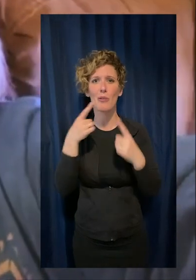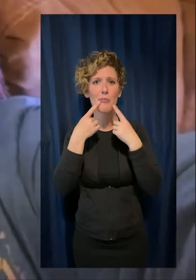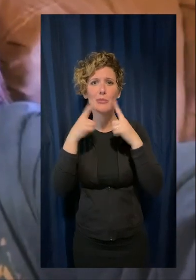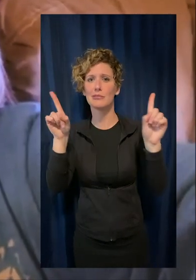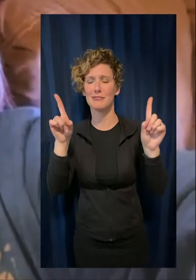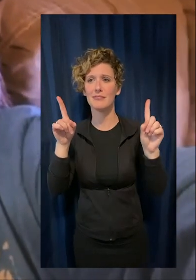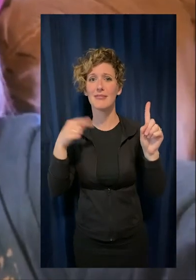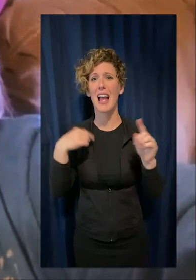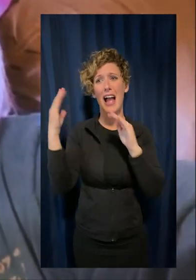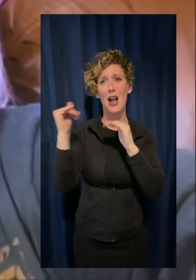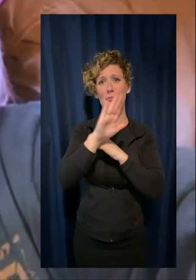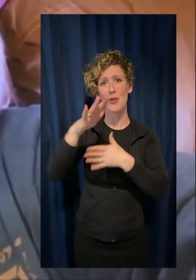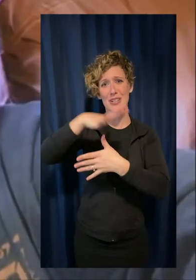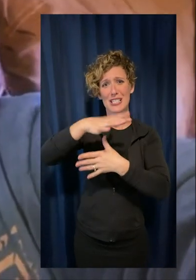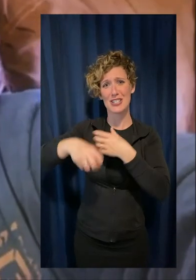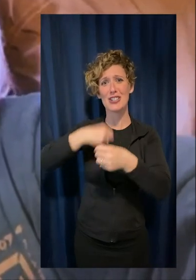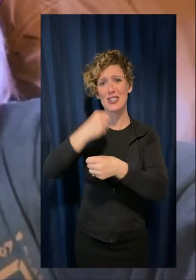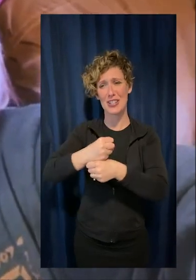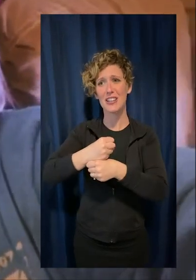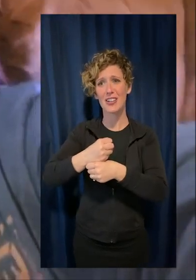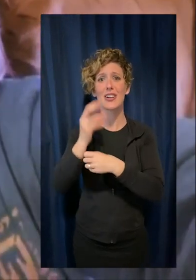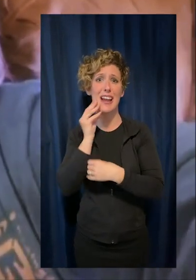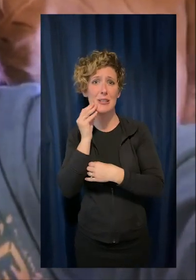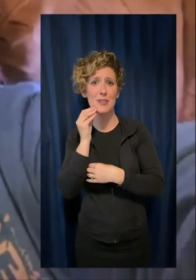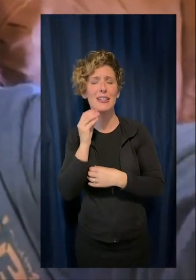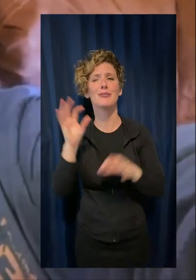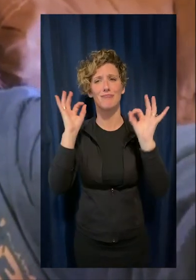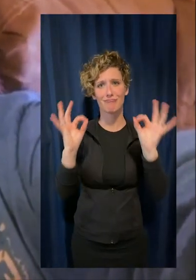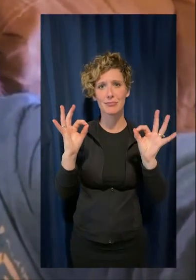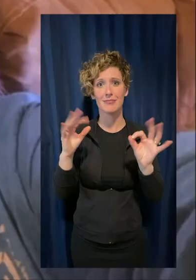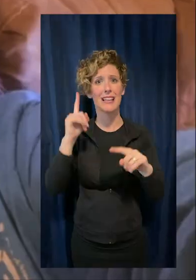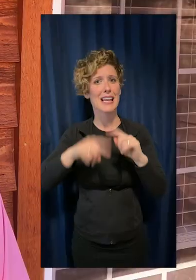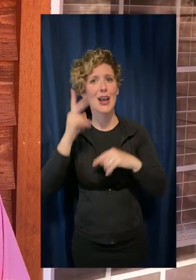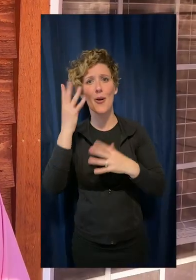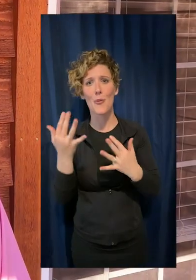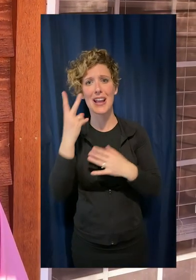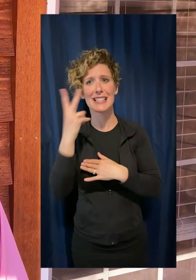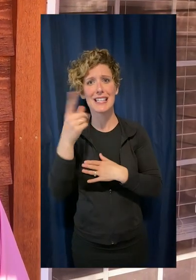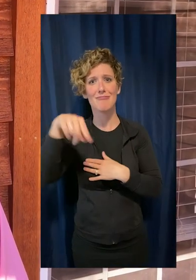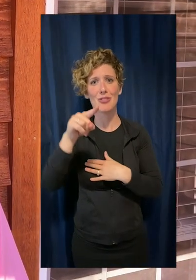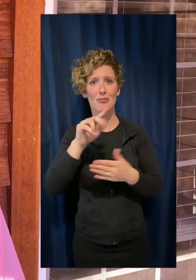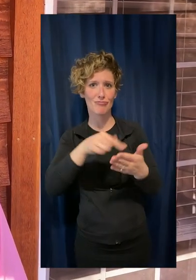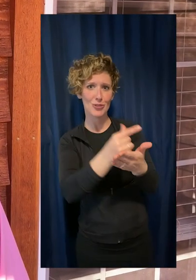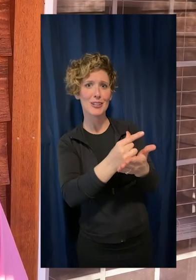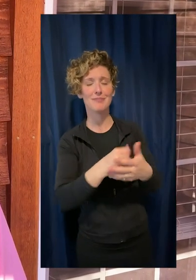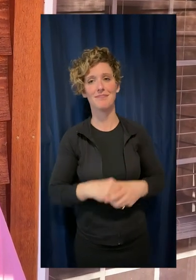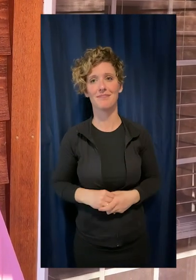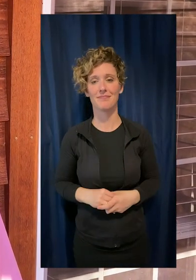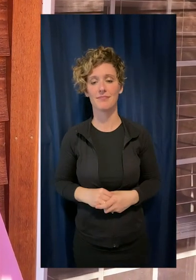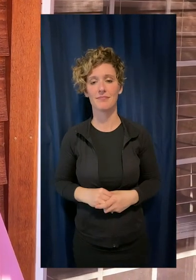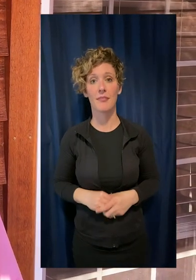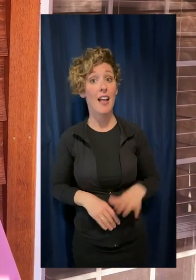wonderfully, and I can't wait to see you graduate. Congratulations. Bye. Hey, class of 2020. This is